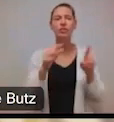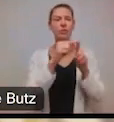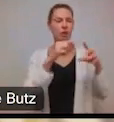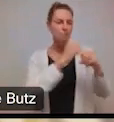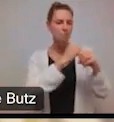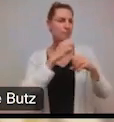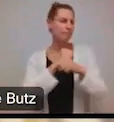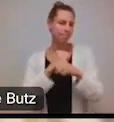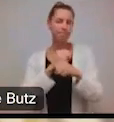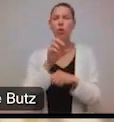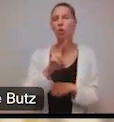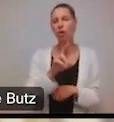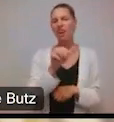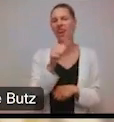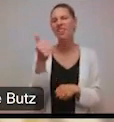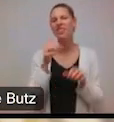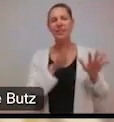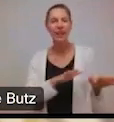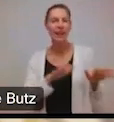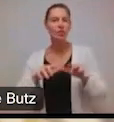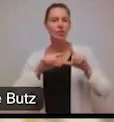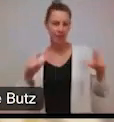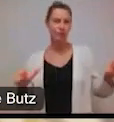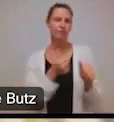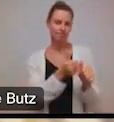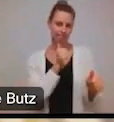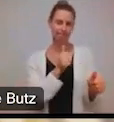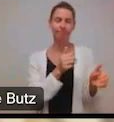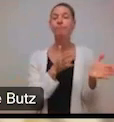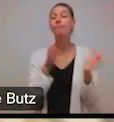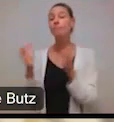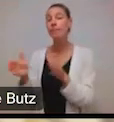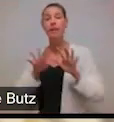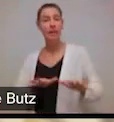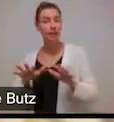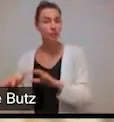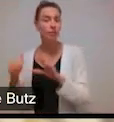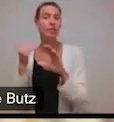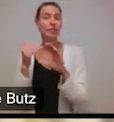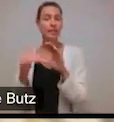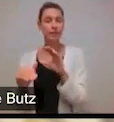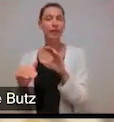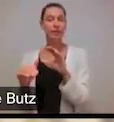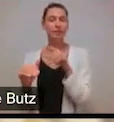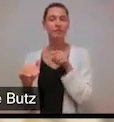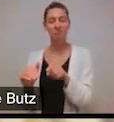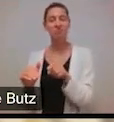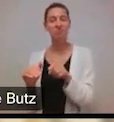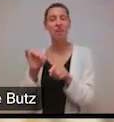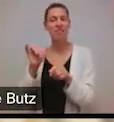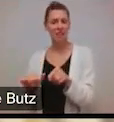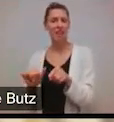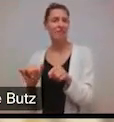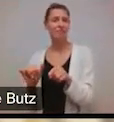abbreviations, or other really casual language. Casual emails, that kind of language is